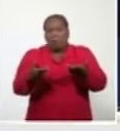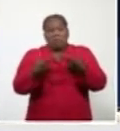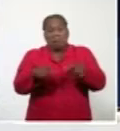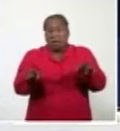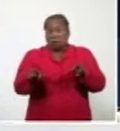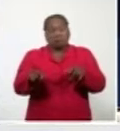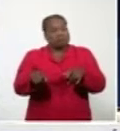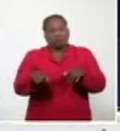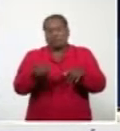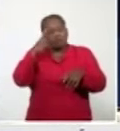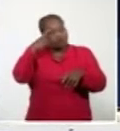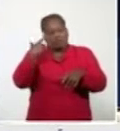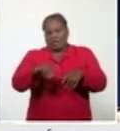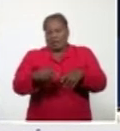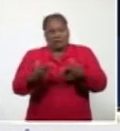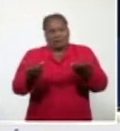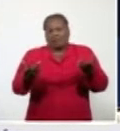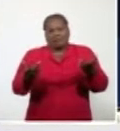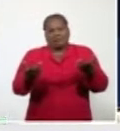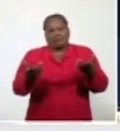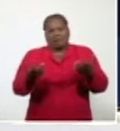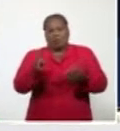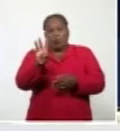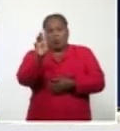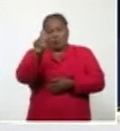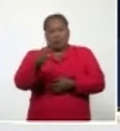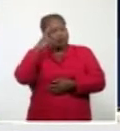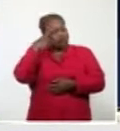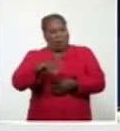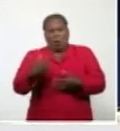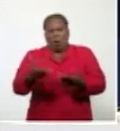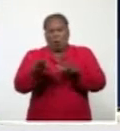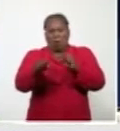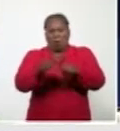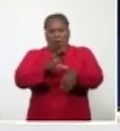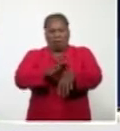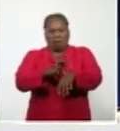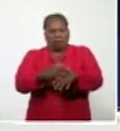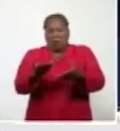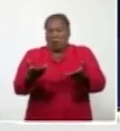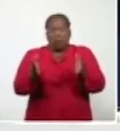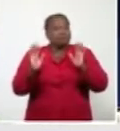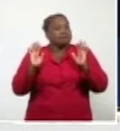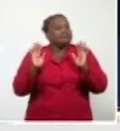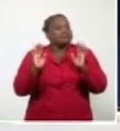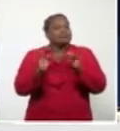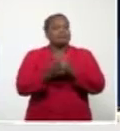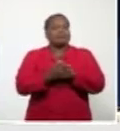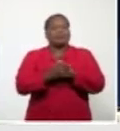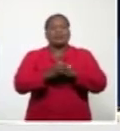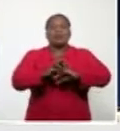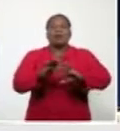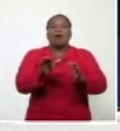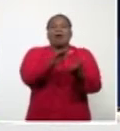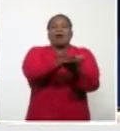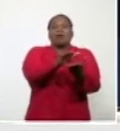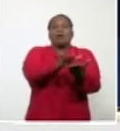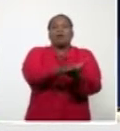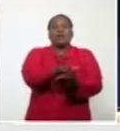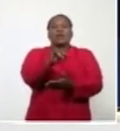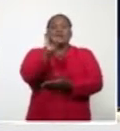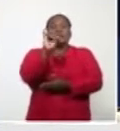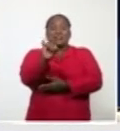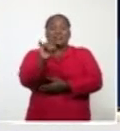30.8%, their source of infection could not be specified. The epidemiological history is being investigated and